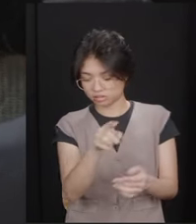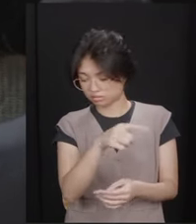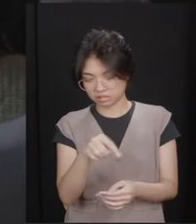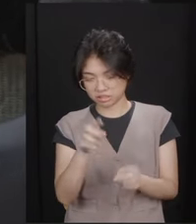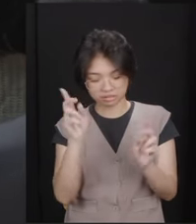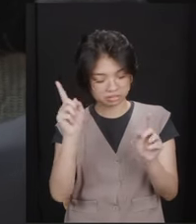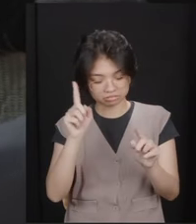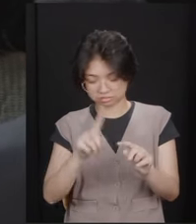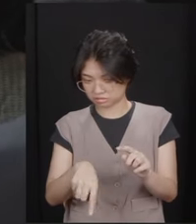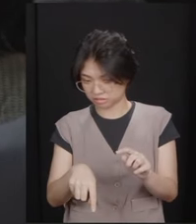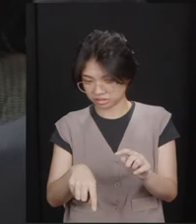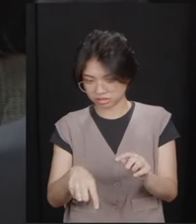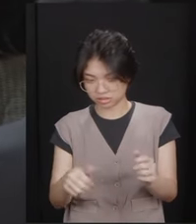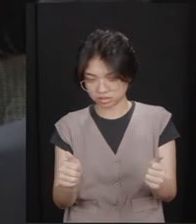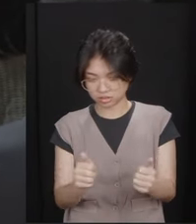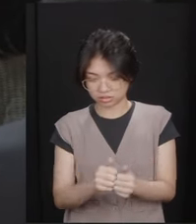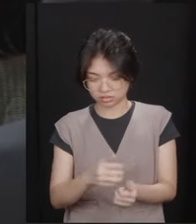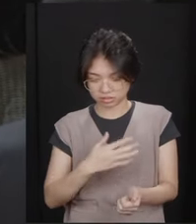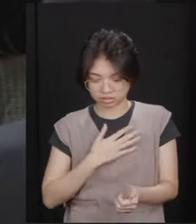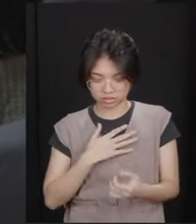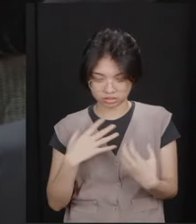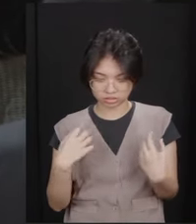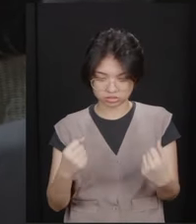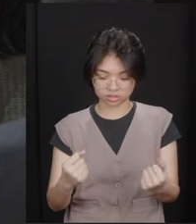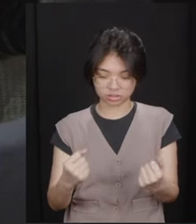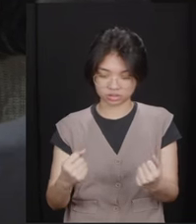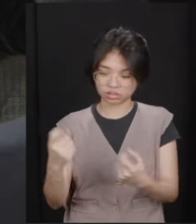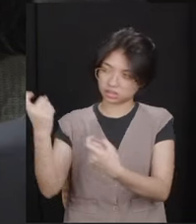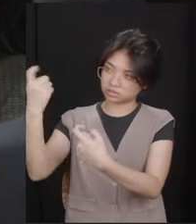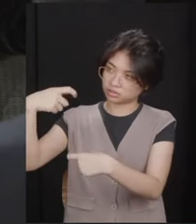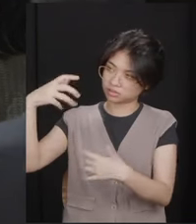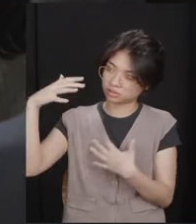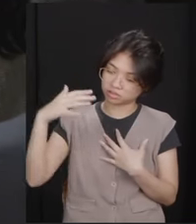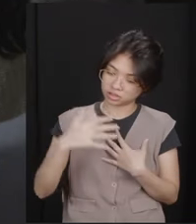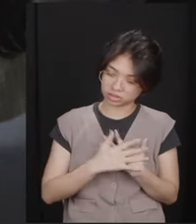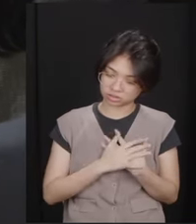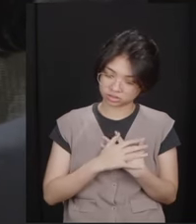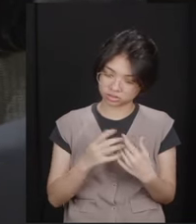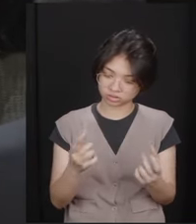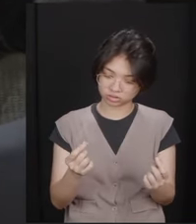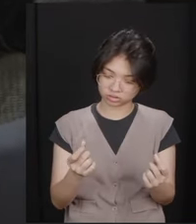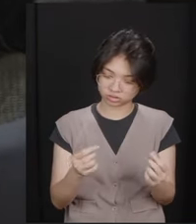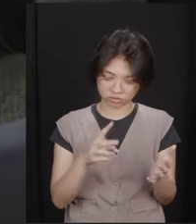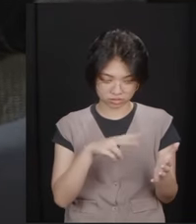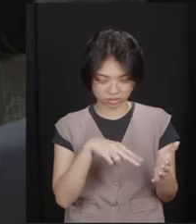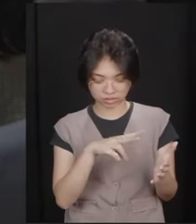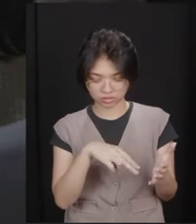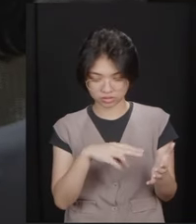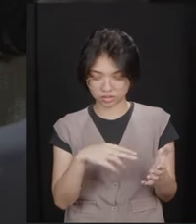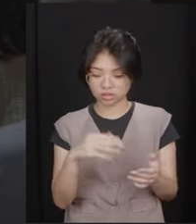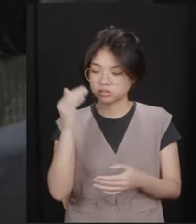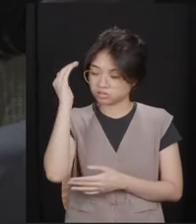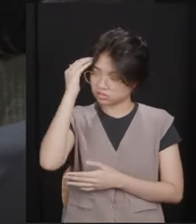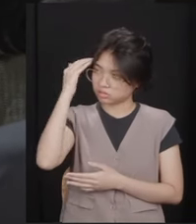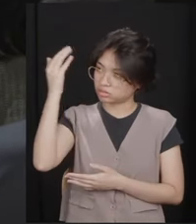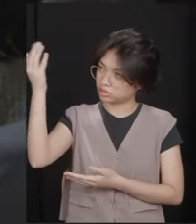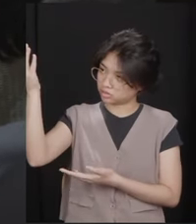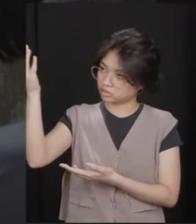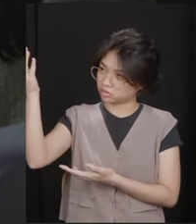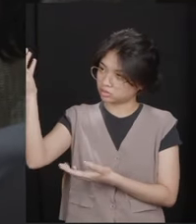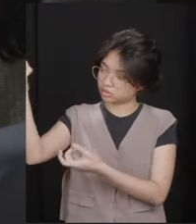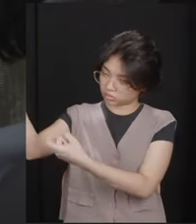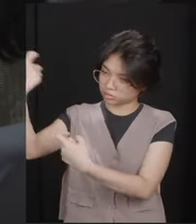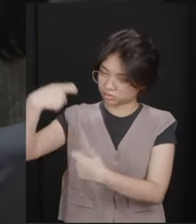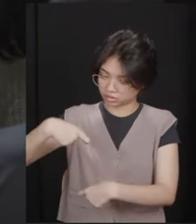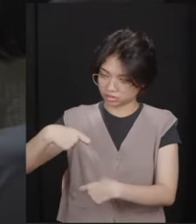our strength. Grant us, Father, the grace to do it. And we know that you will, because you are